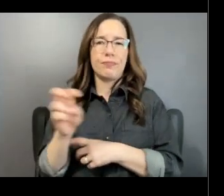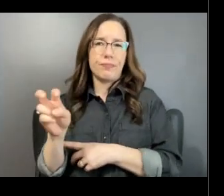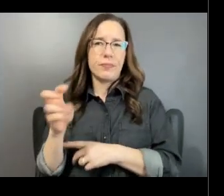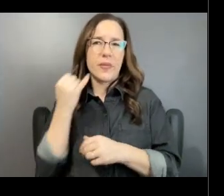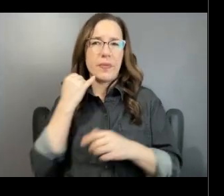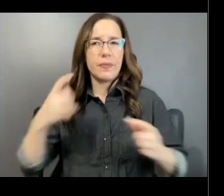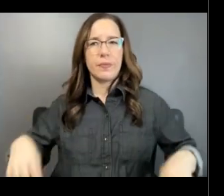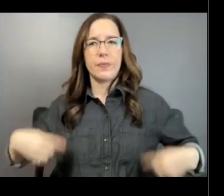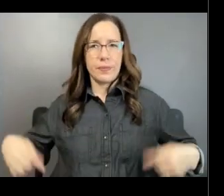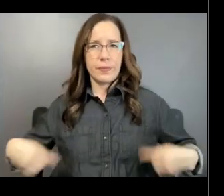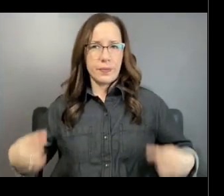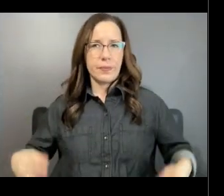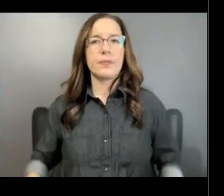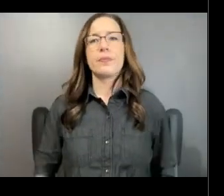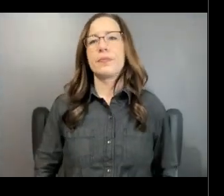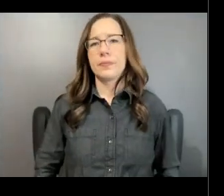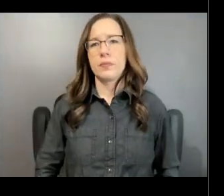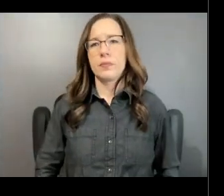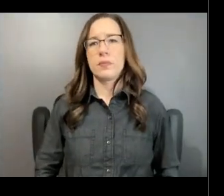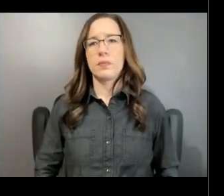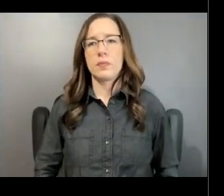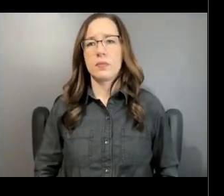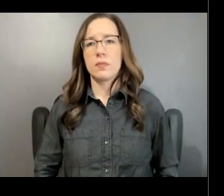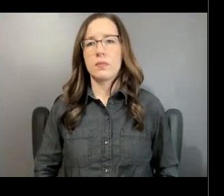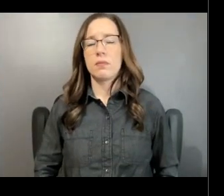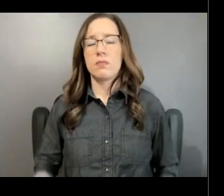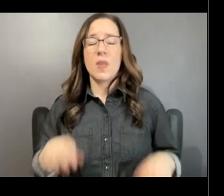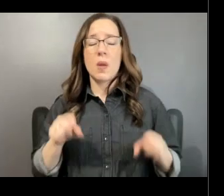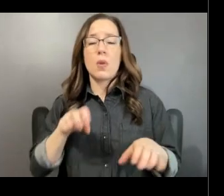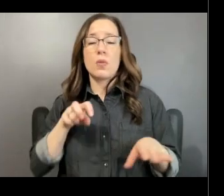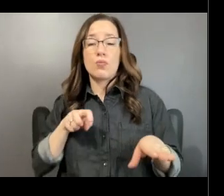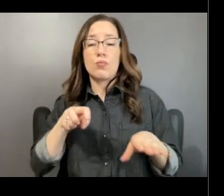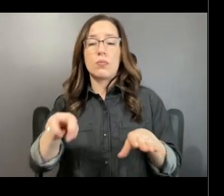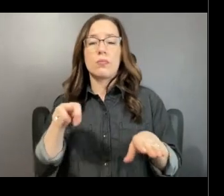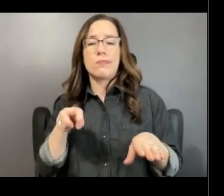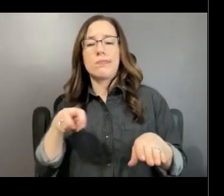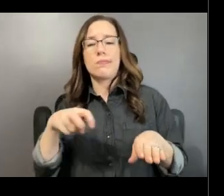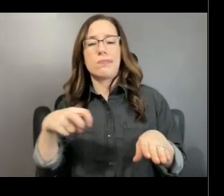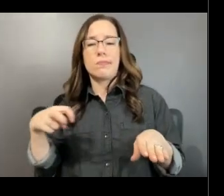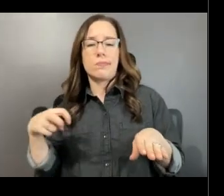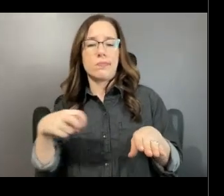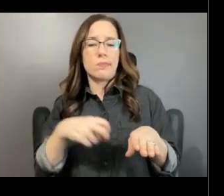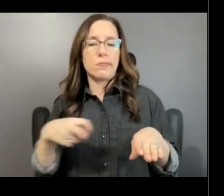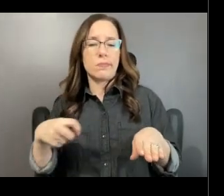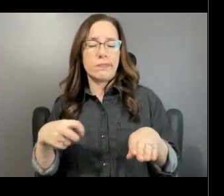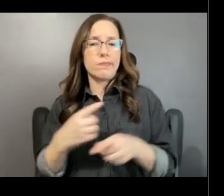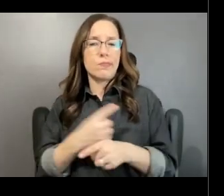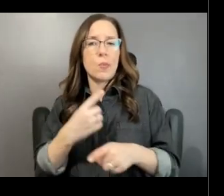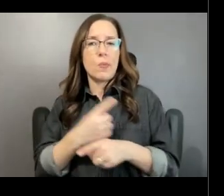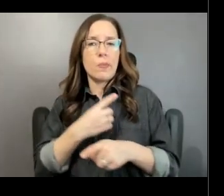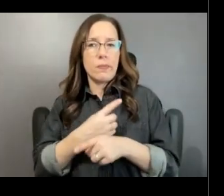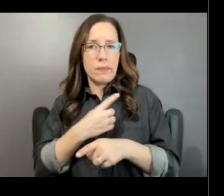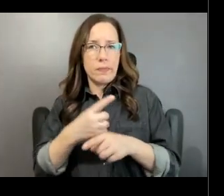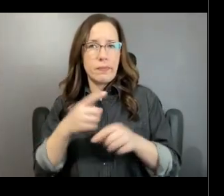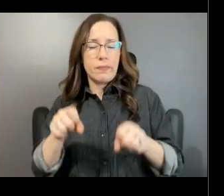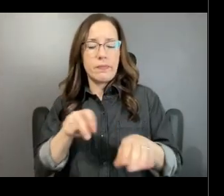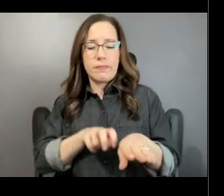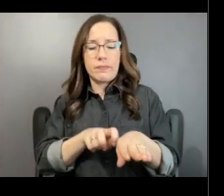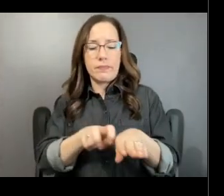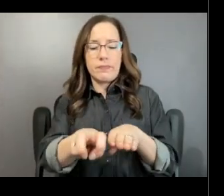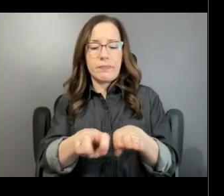person using a wheelchair to approach and position themselves parallel to